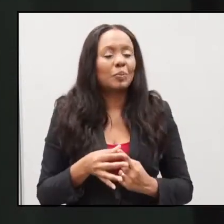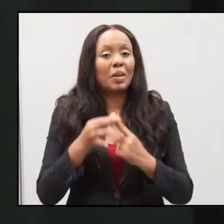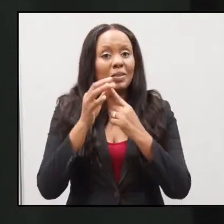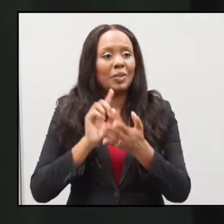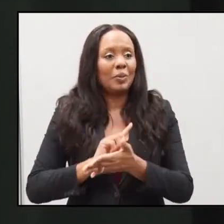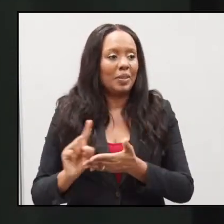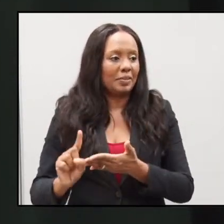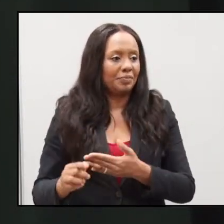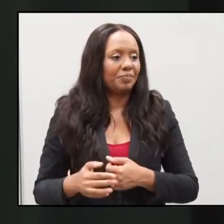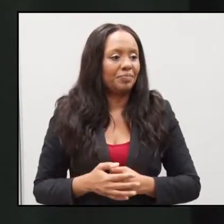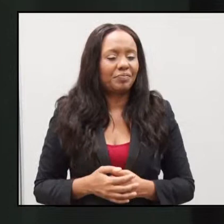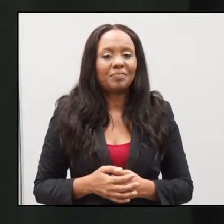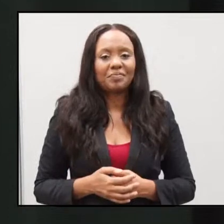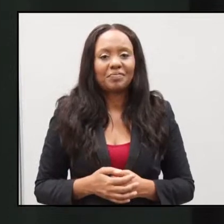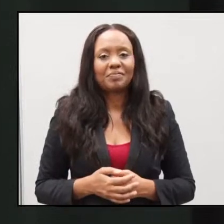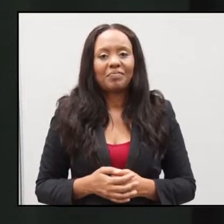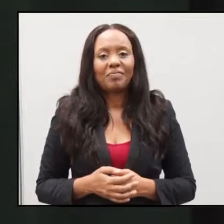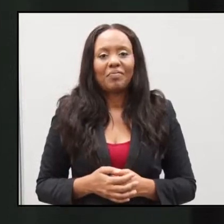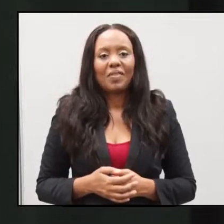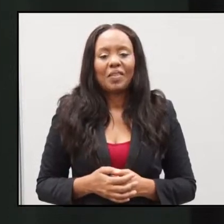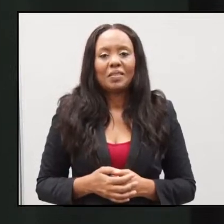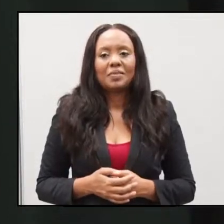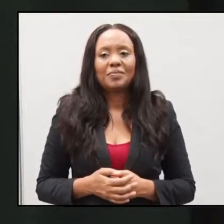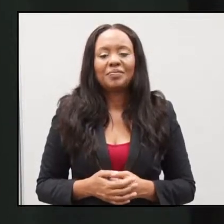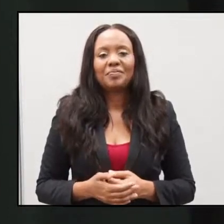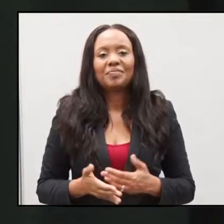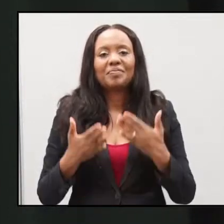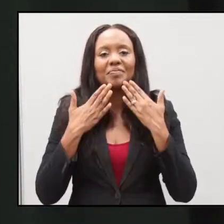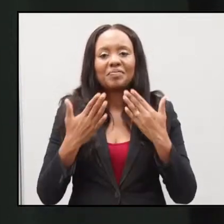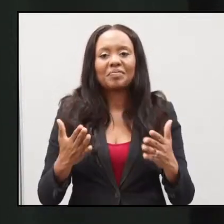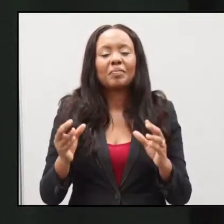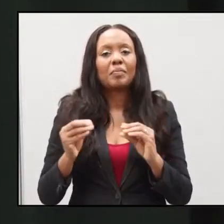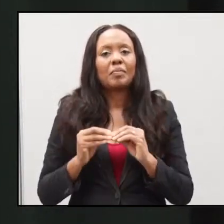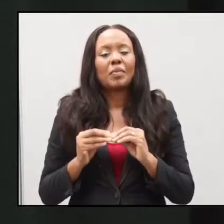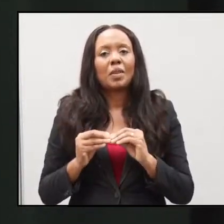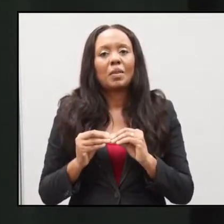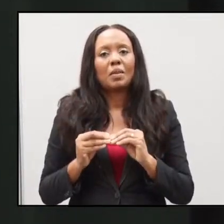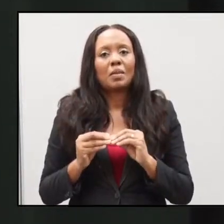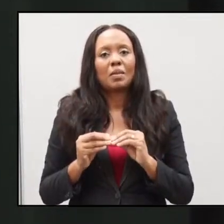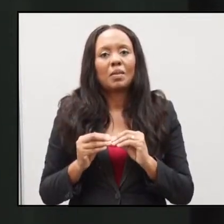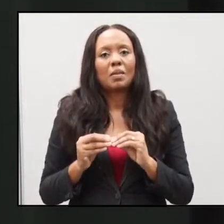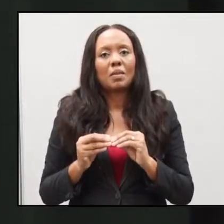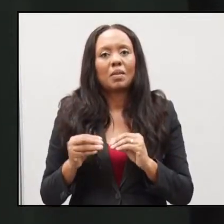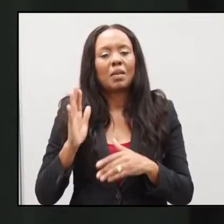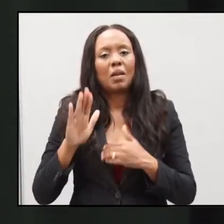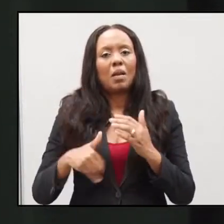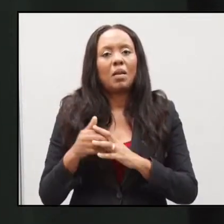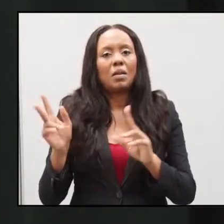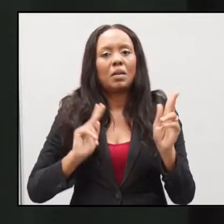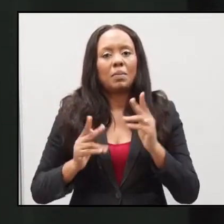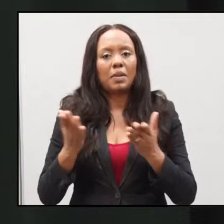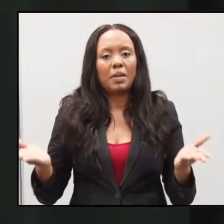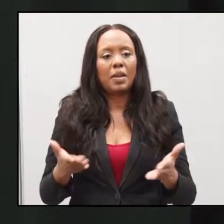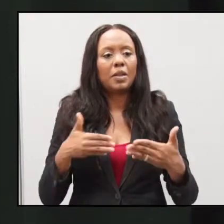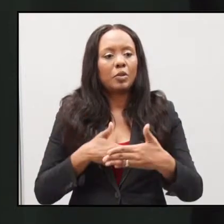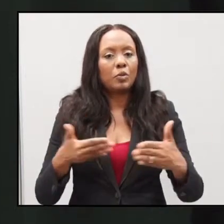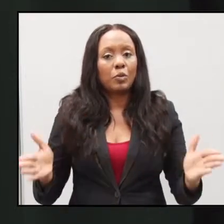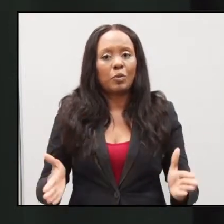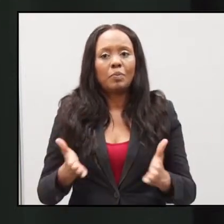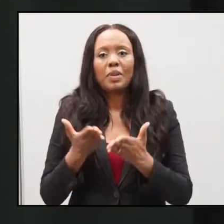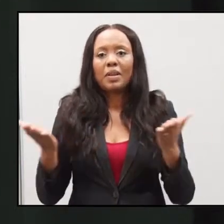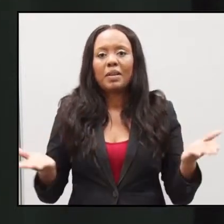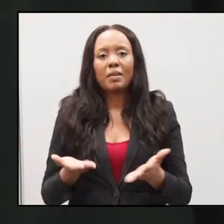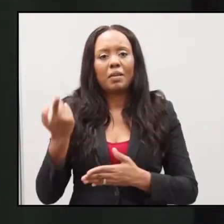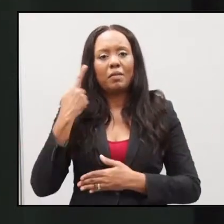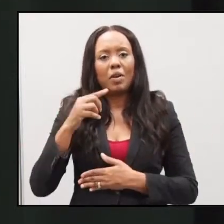but we thank you more than anything else, everyone here. Everyone who is in this room is here for a reason, and